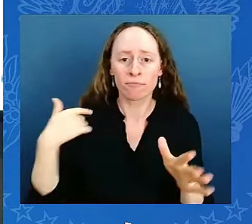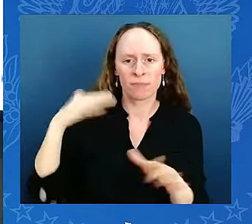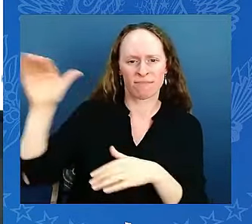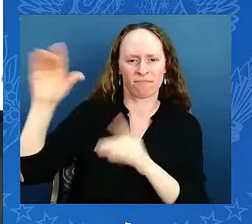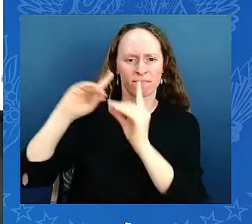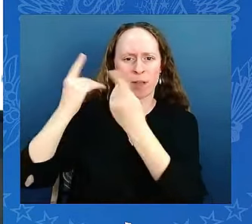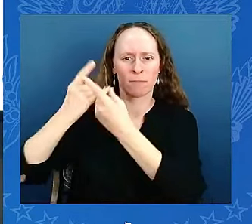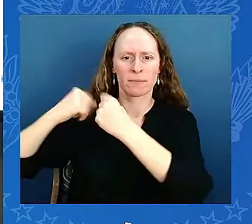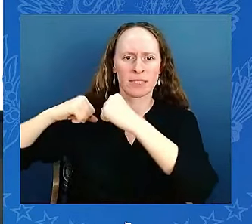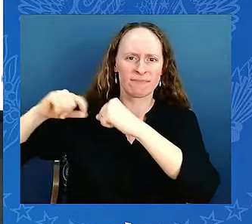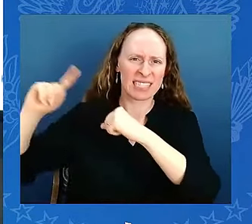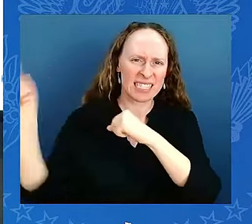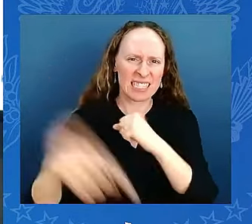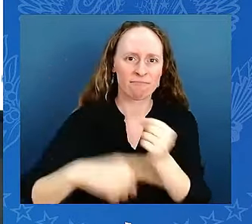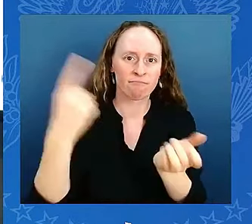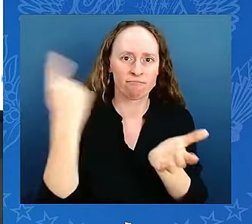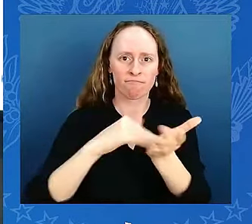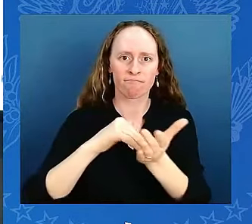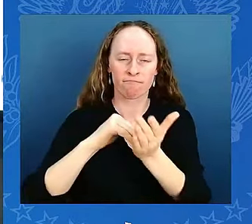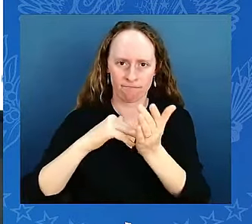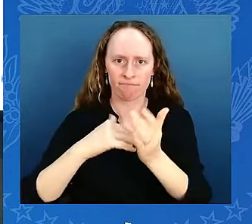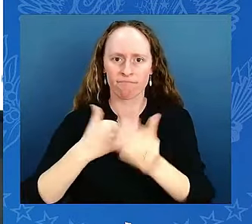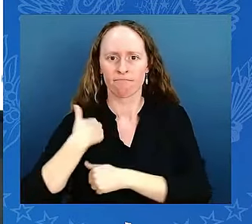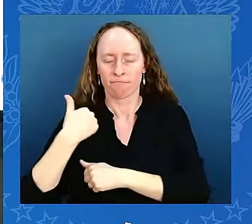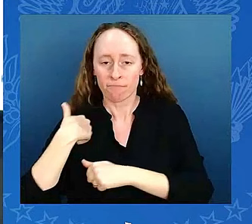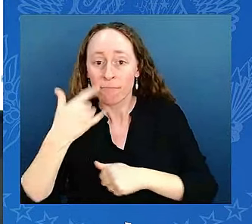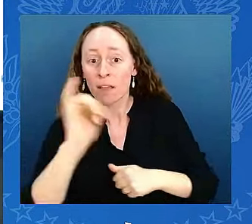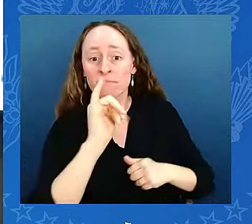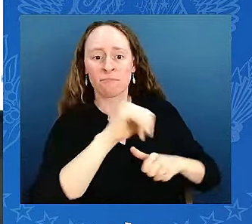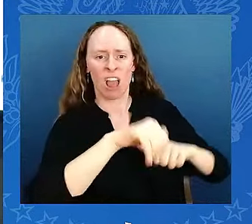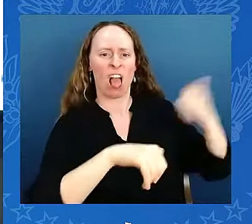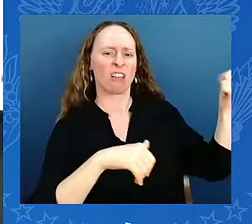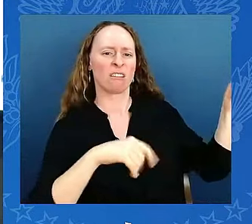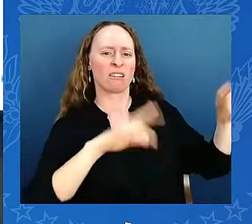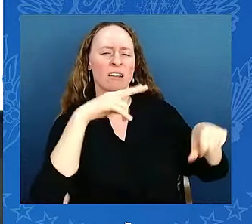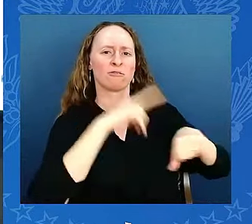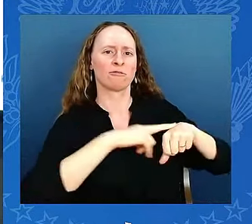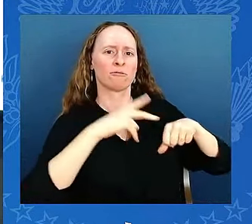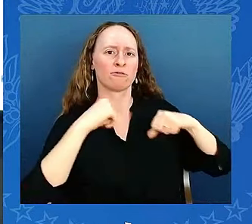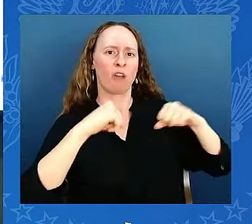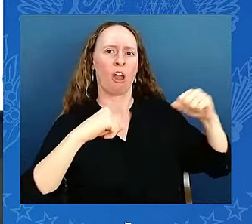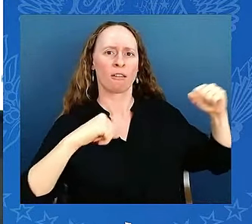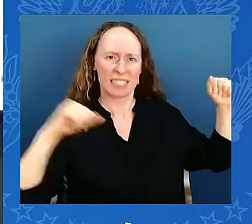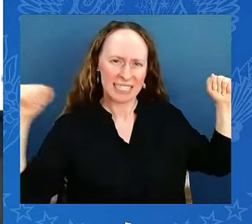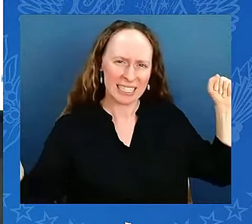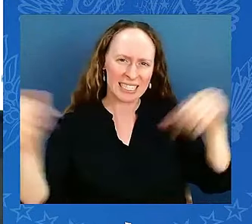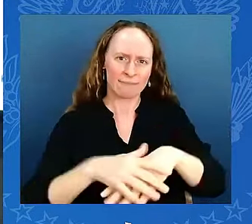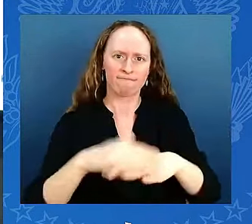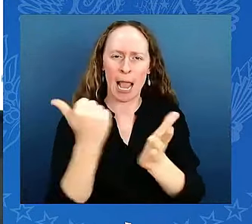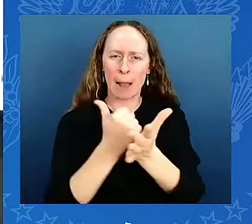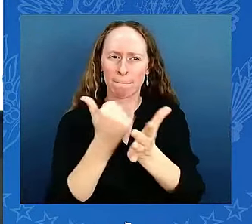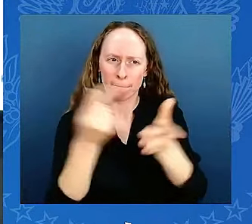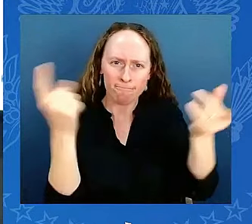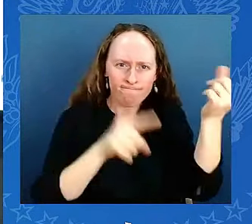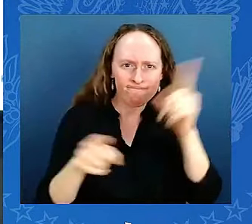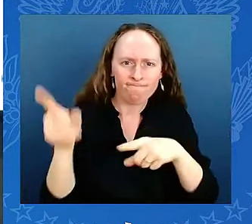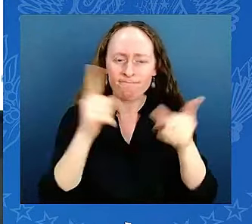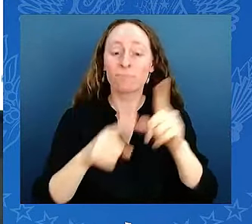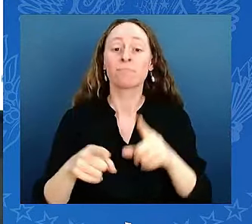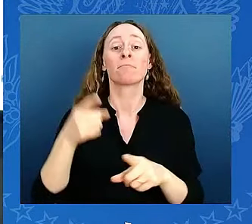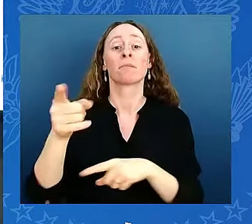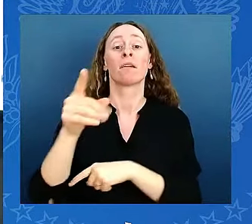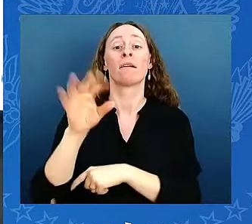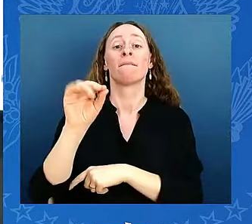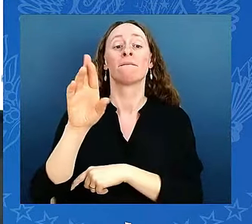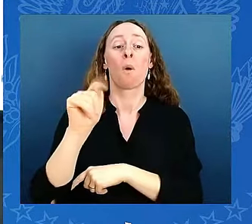National Guard because they need additional assistance. These soldiers are out of Fort Liberty, right here in North Carolina, and are available